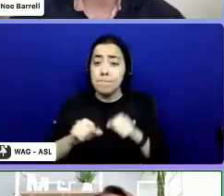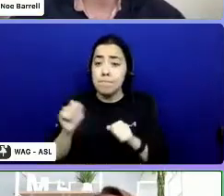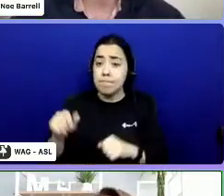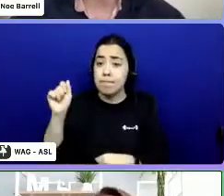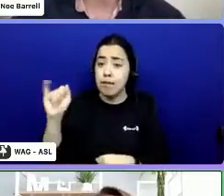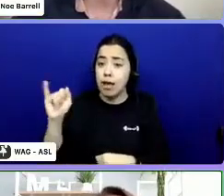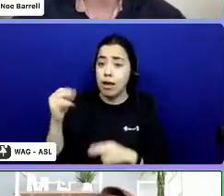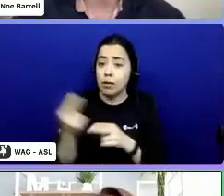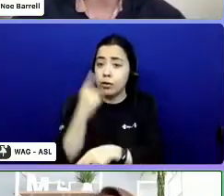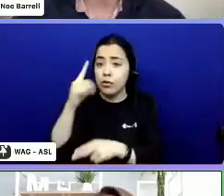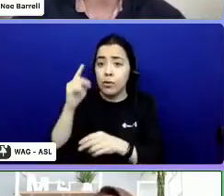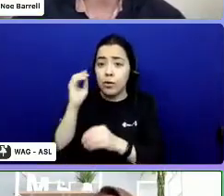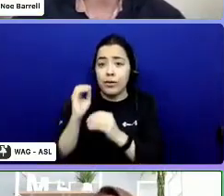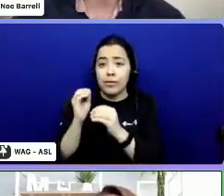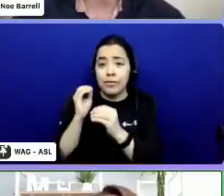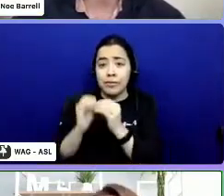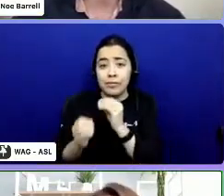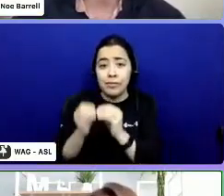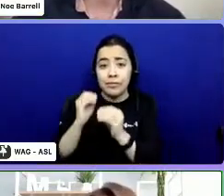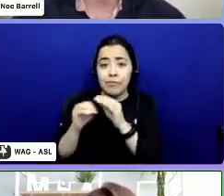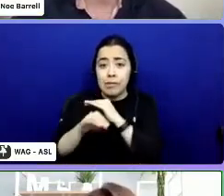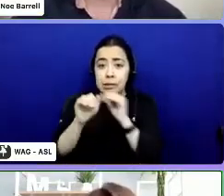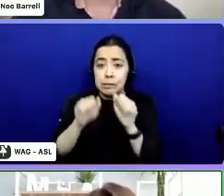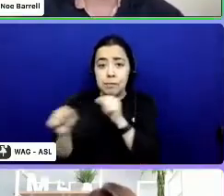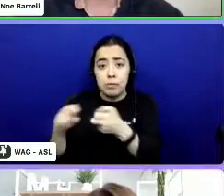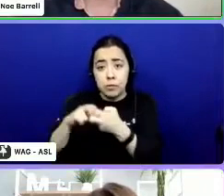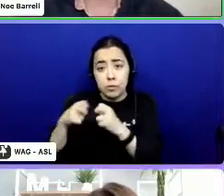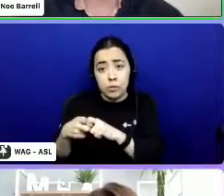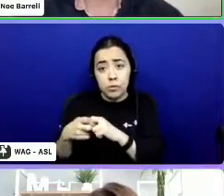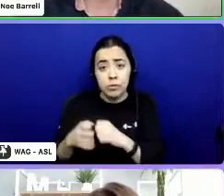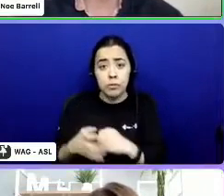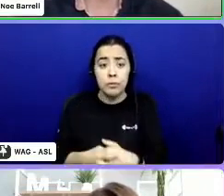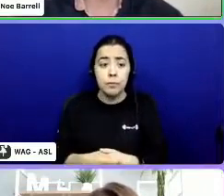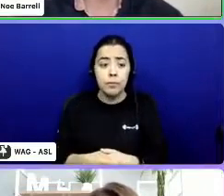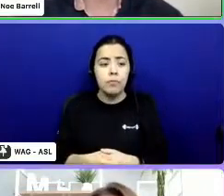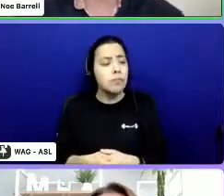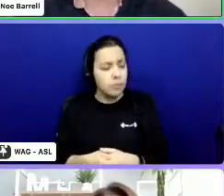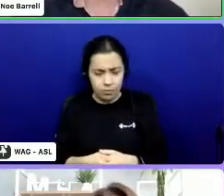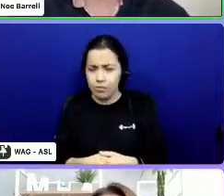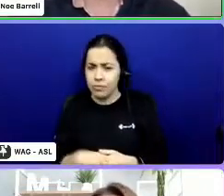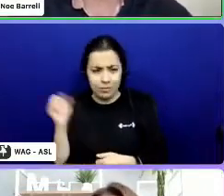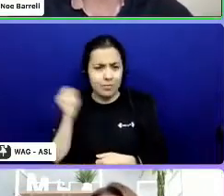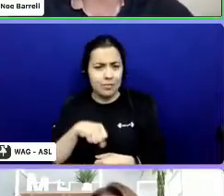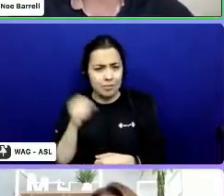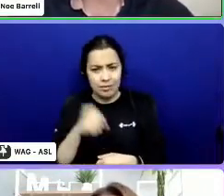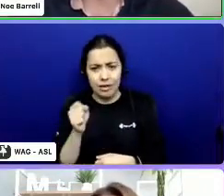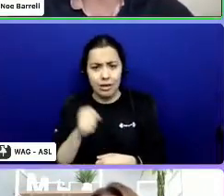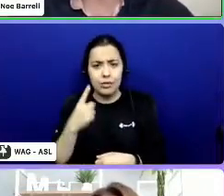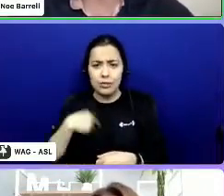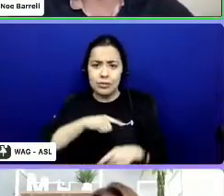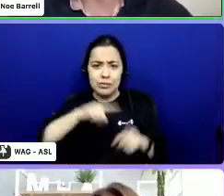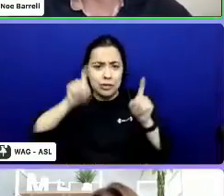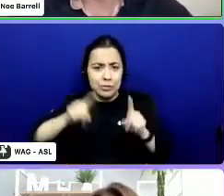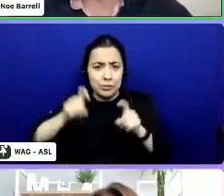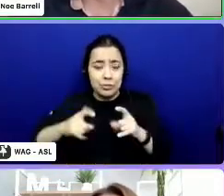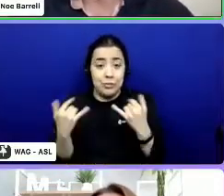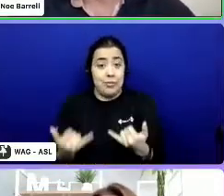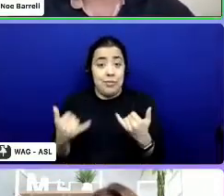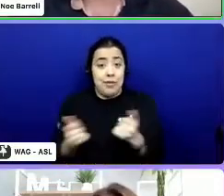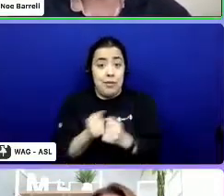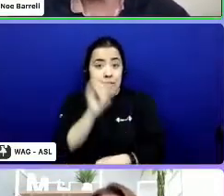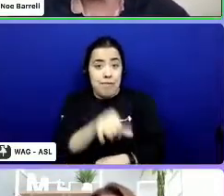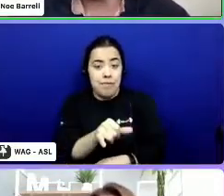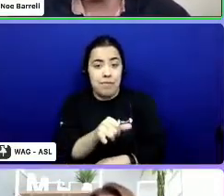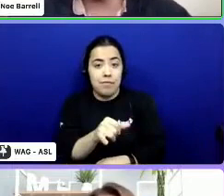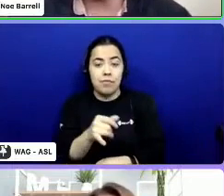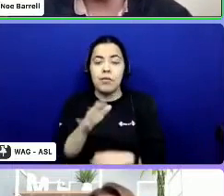to fix accessibility issues? Yes, certainly. And that's something that we're experimenting with now. But I